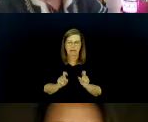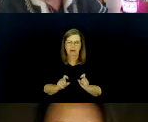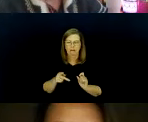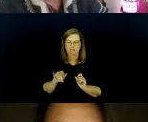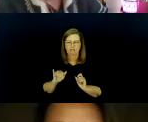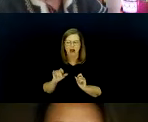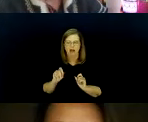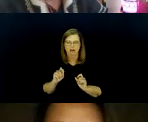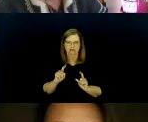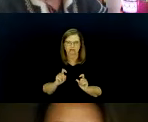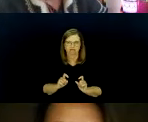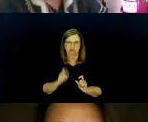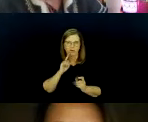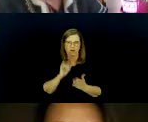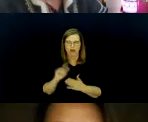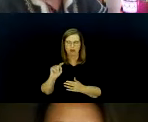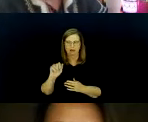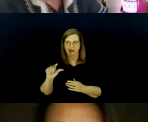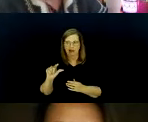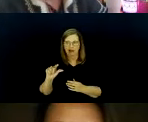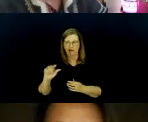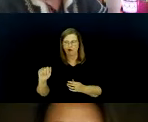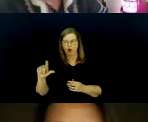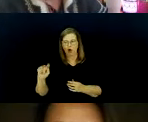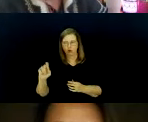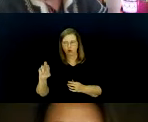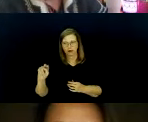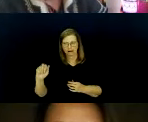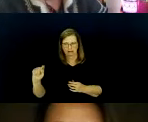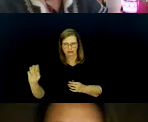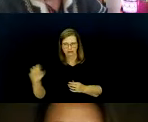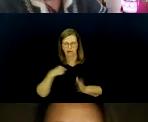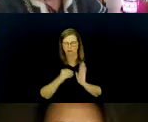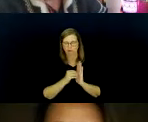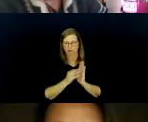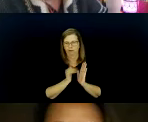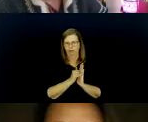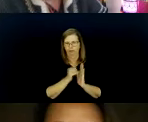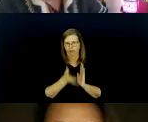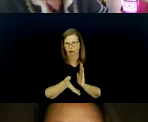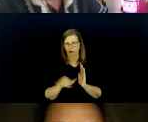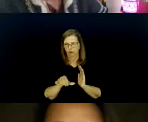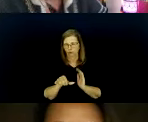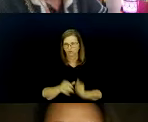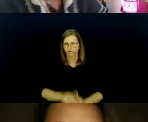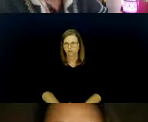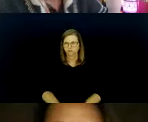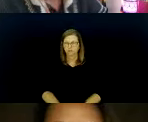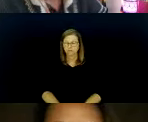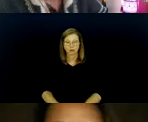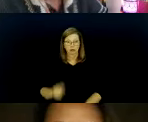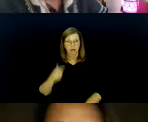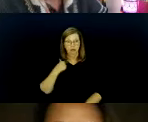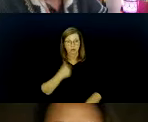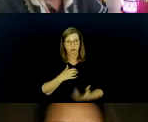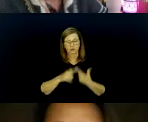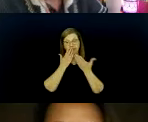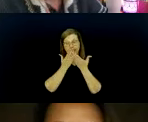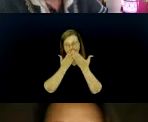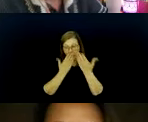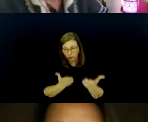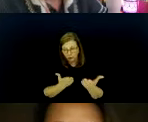studies for the tag alternate. So I posted that link on there as well. All right, wonderful. Well, we just want to thank